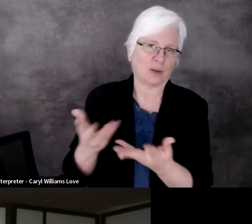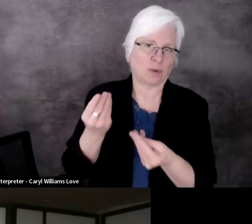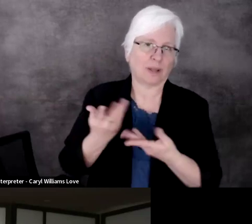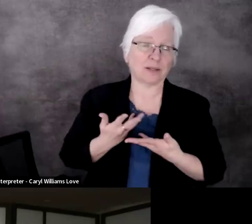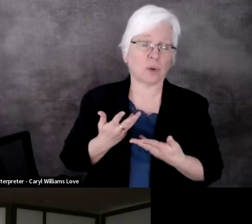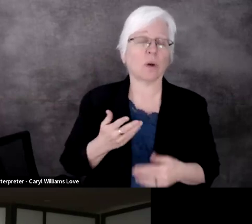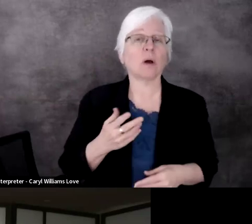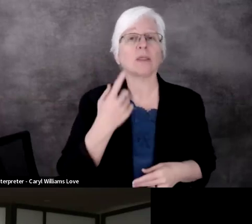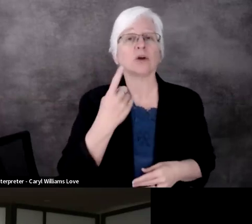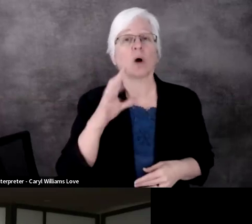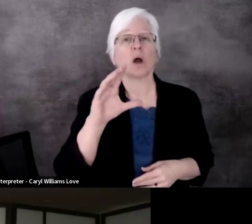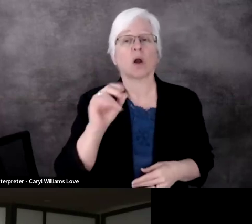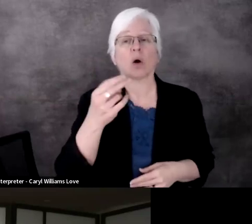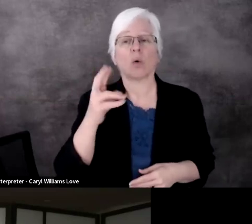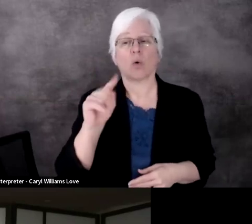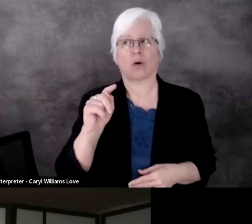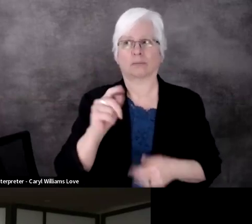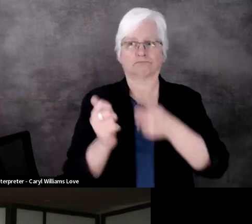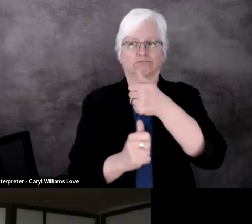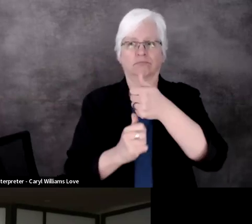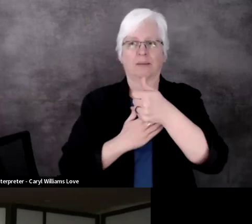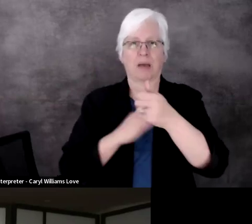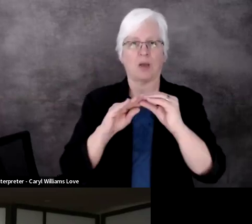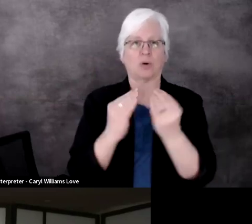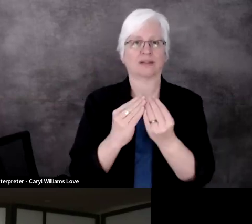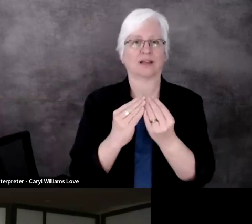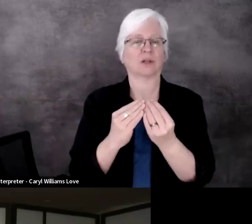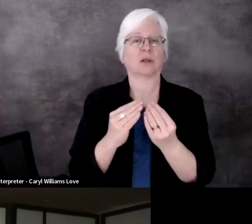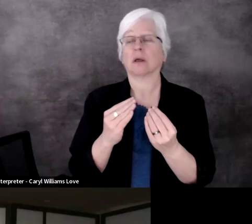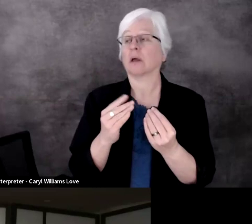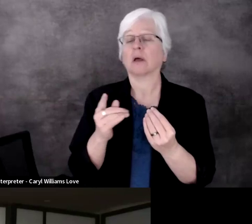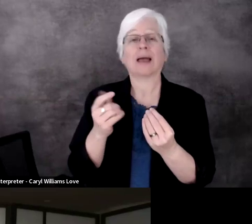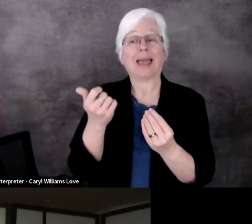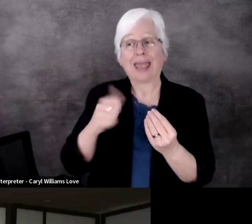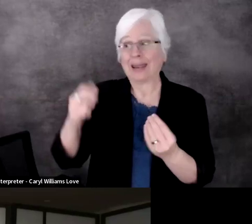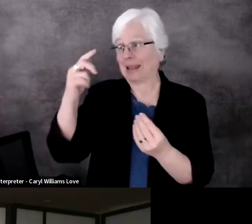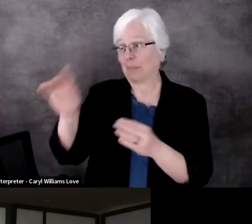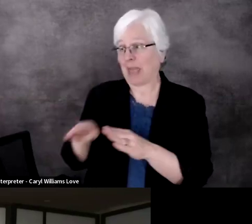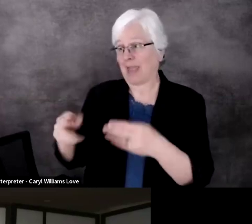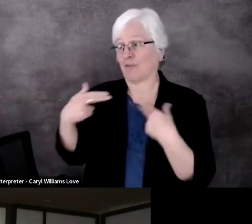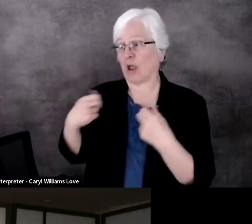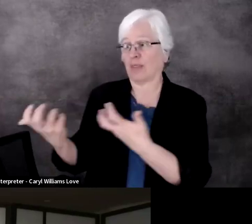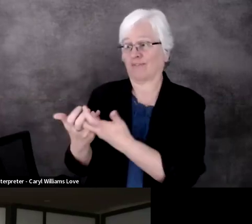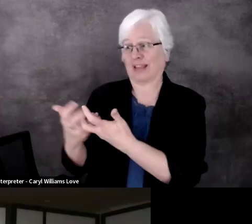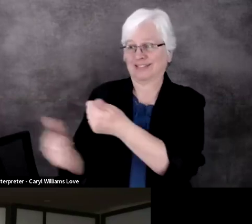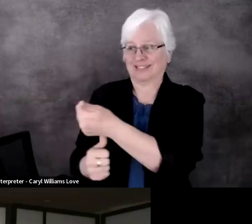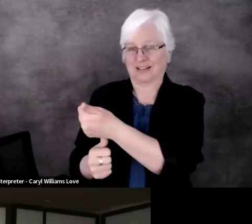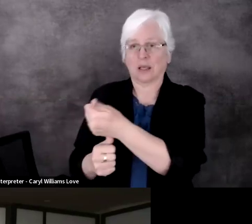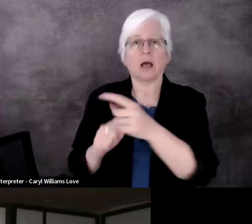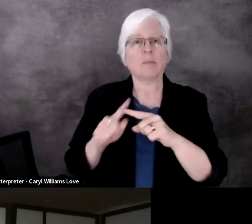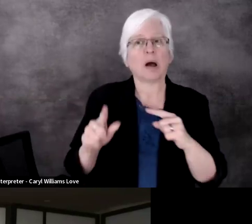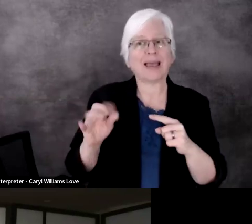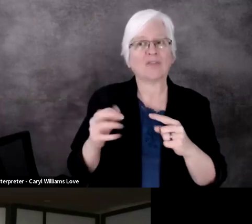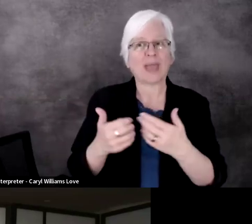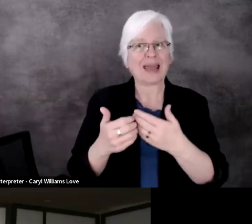one cohort, at least in my organization, that will have just any behavioral health visit. But if we also had a separate